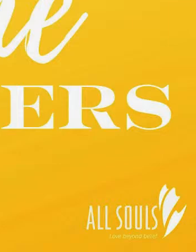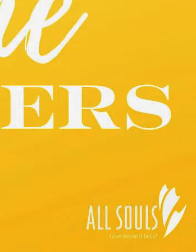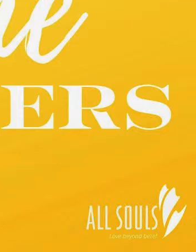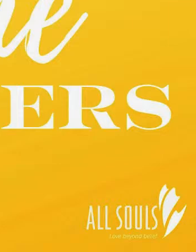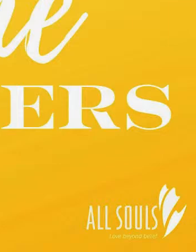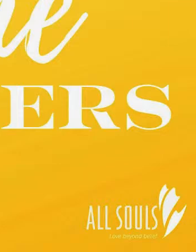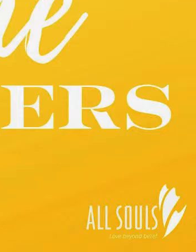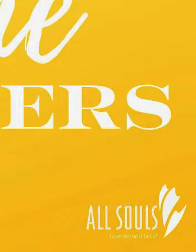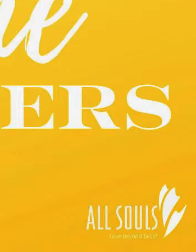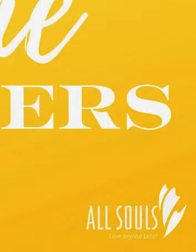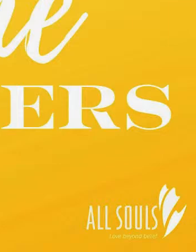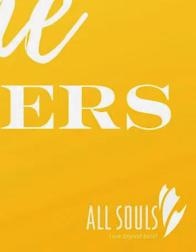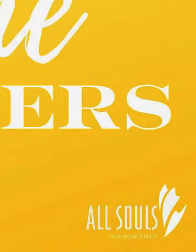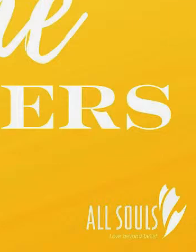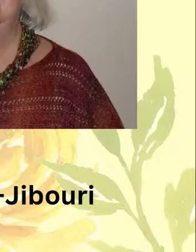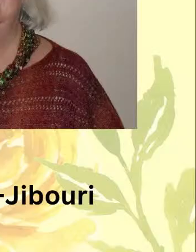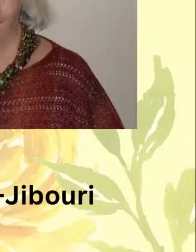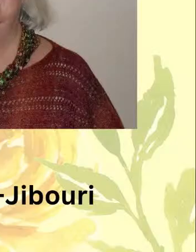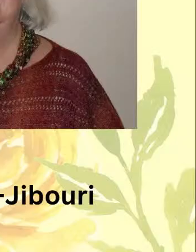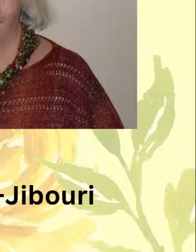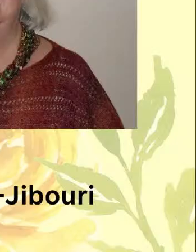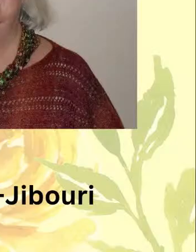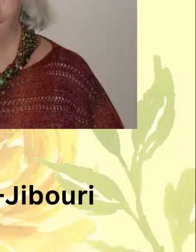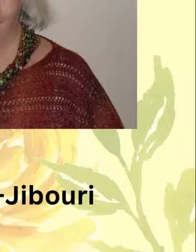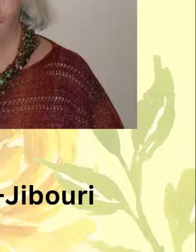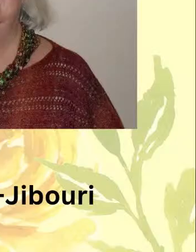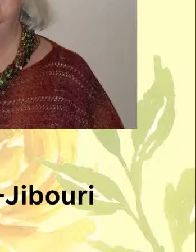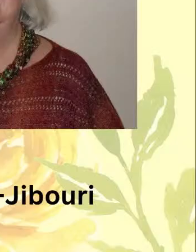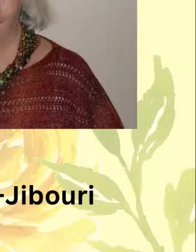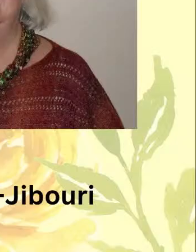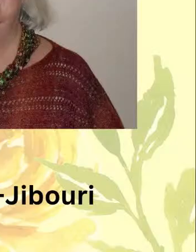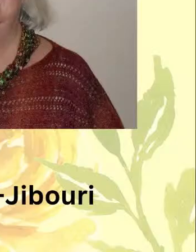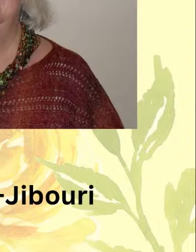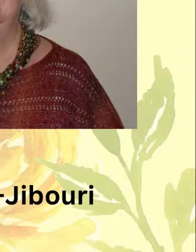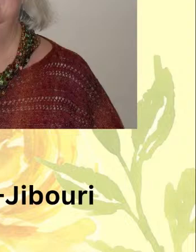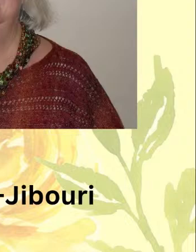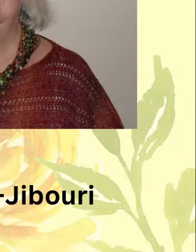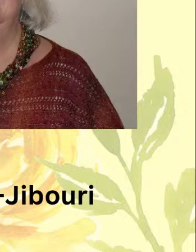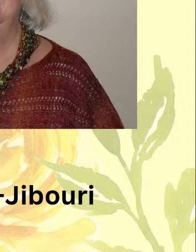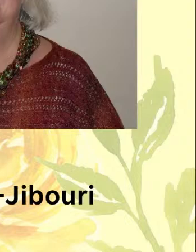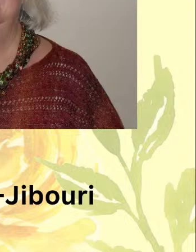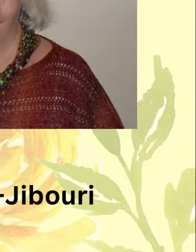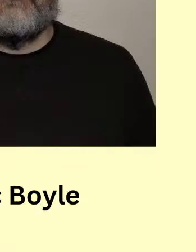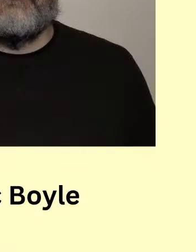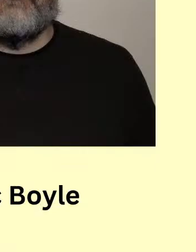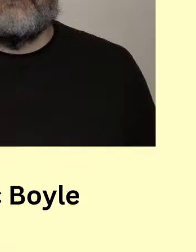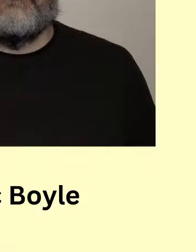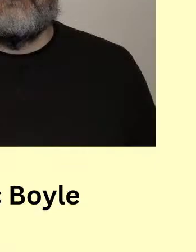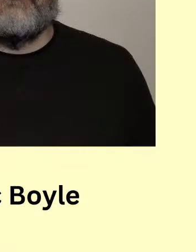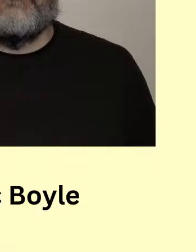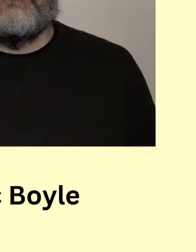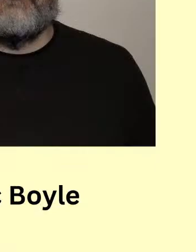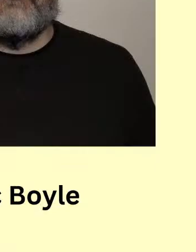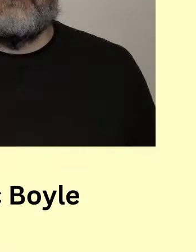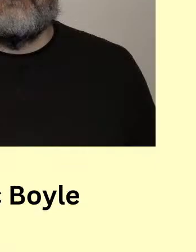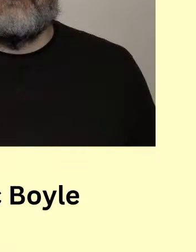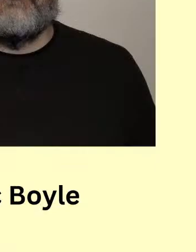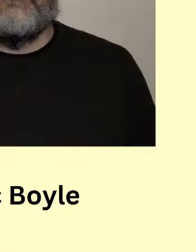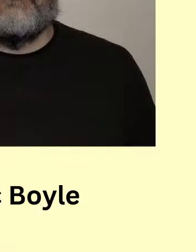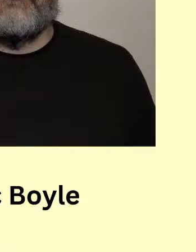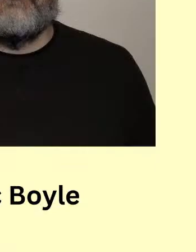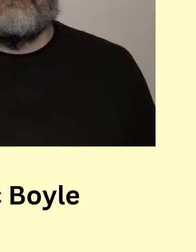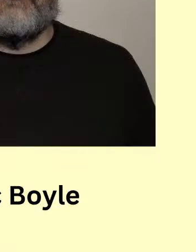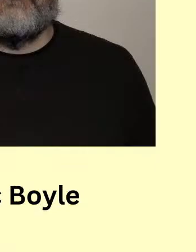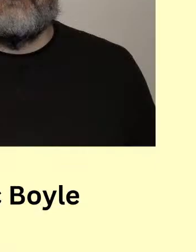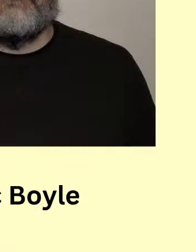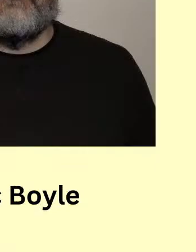you know your power to act. May love be your guide. May you